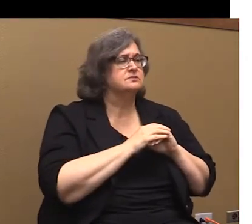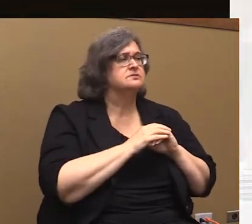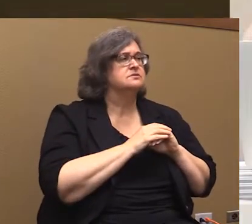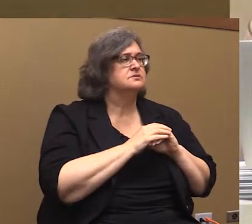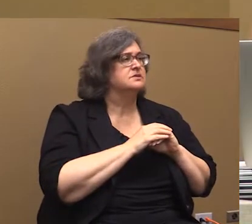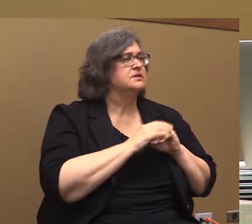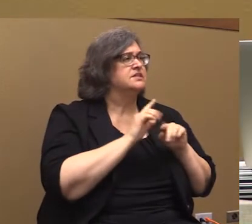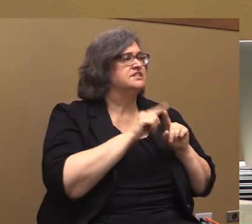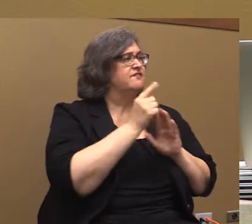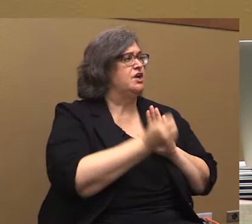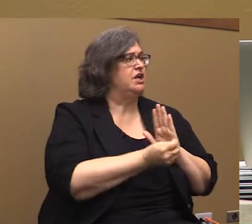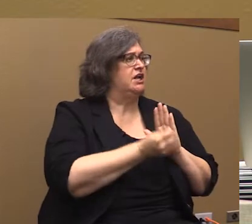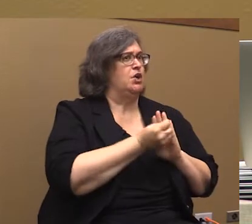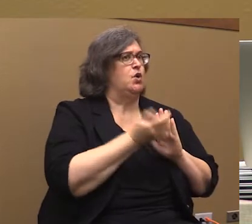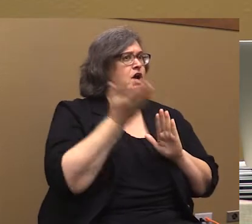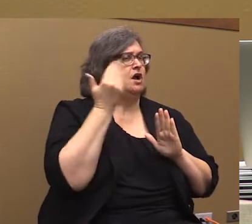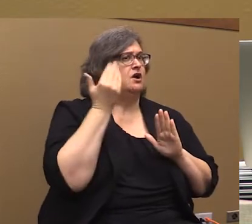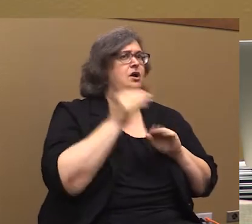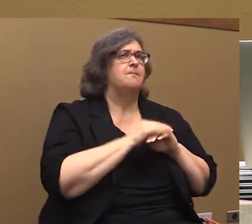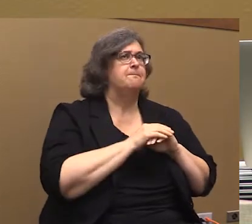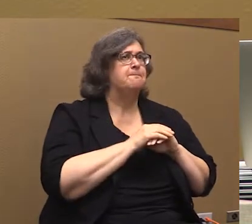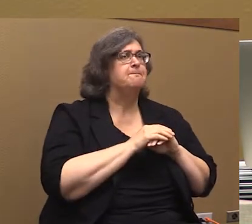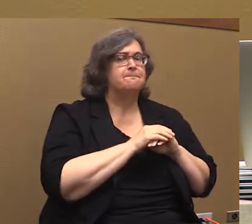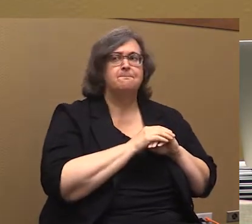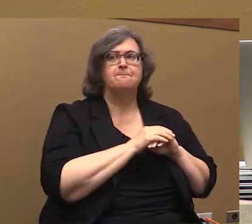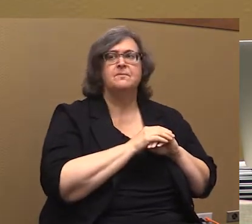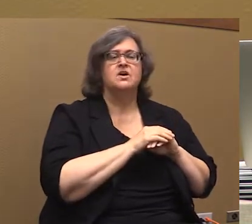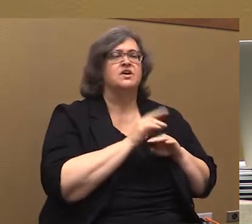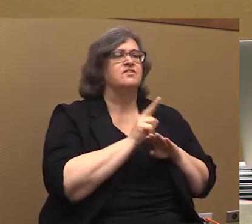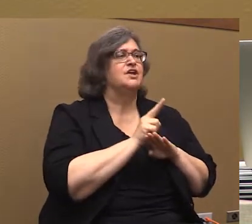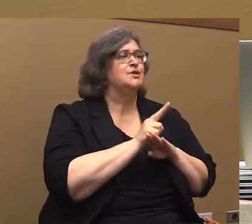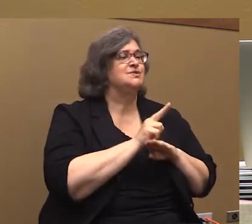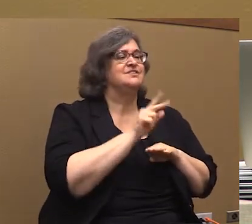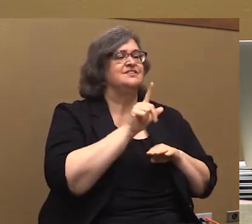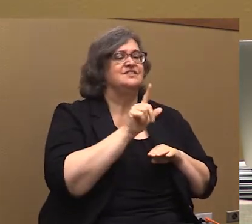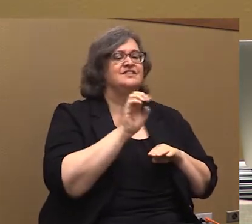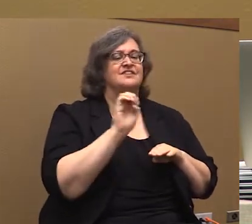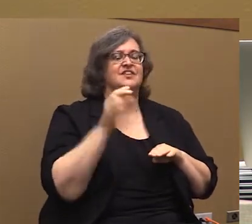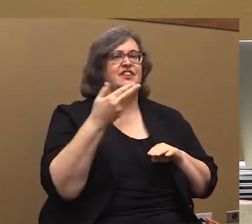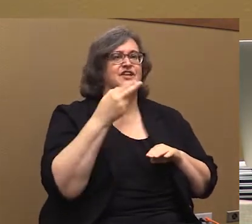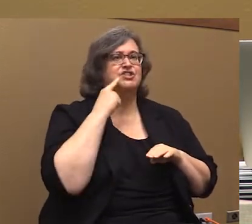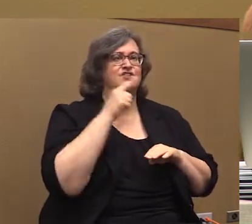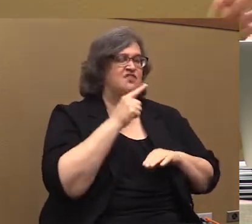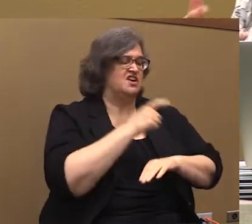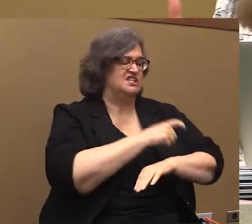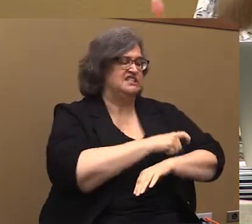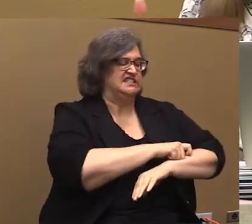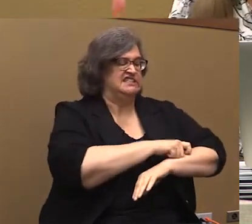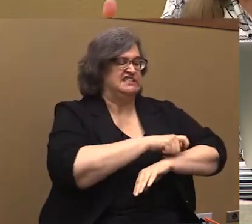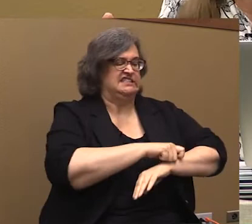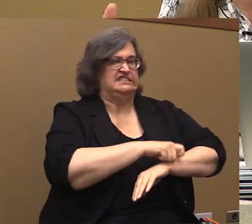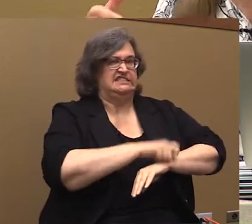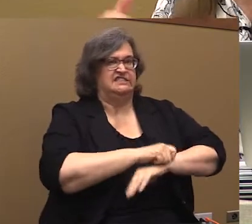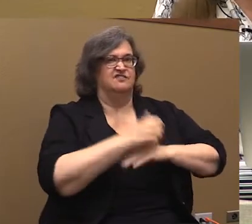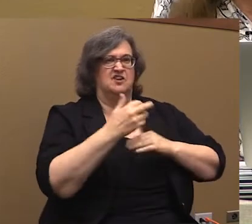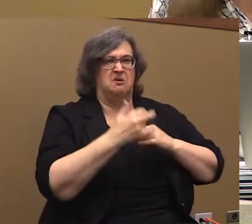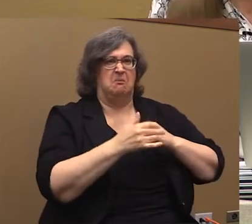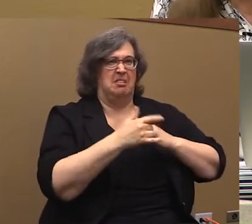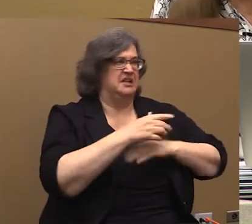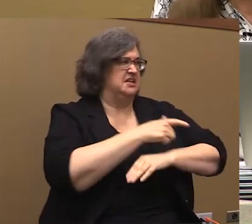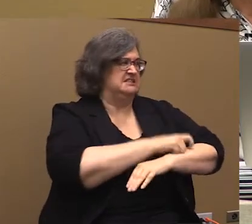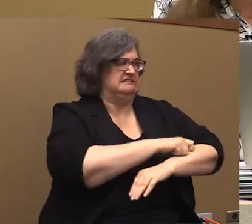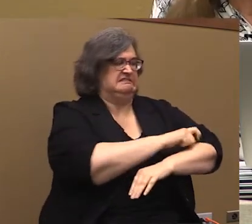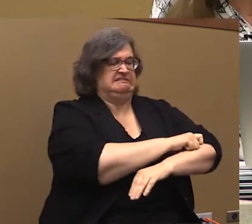Like, in a different era, they used leeches for